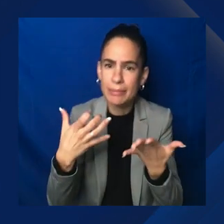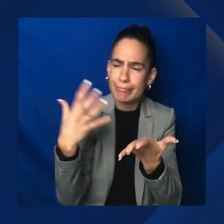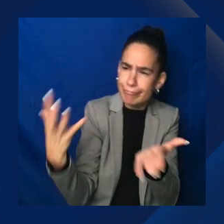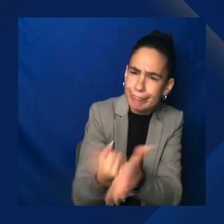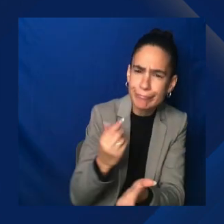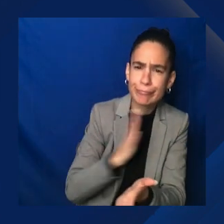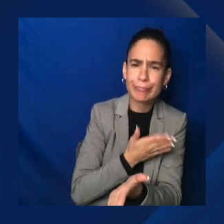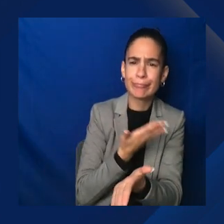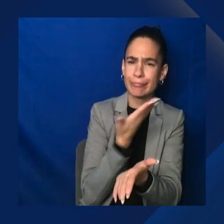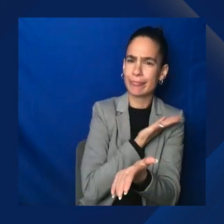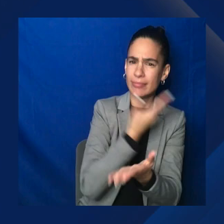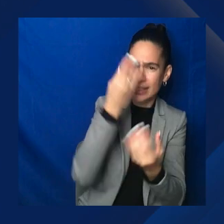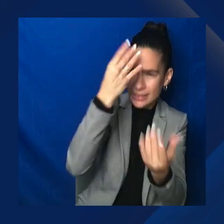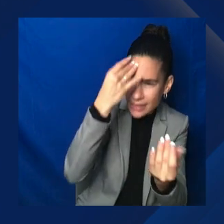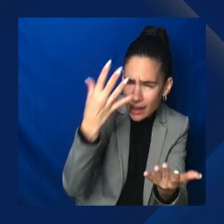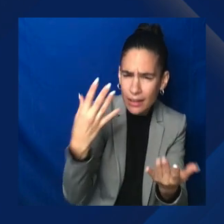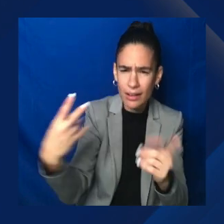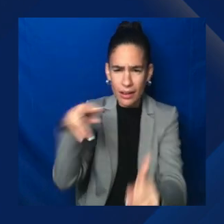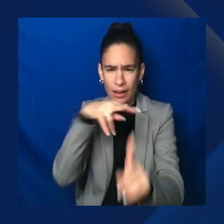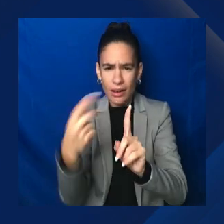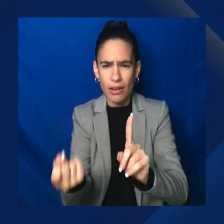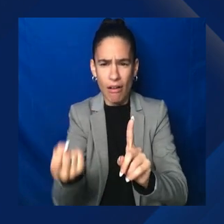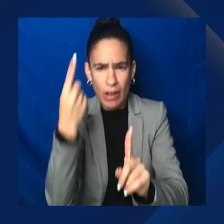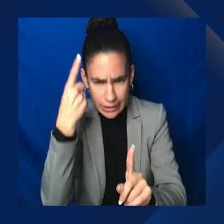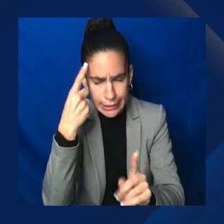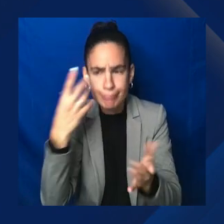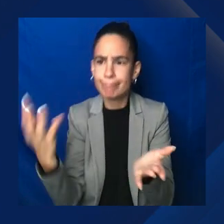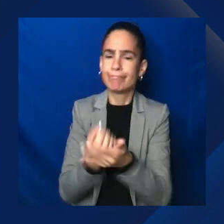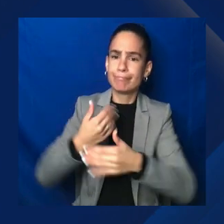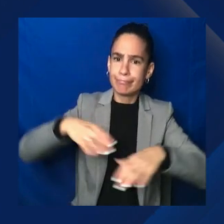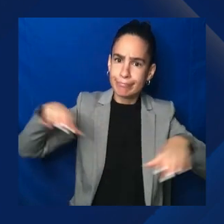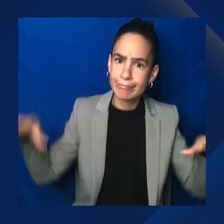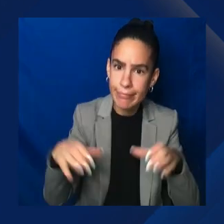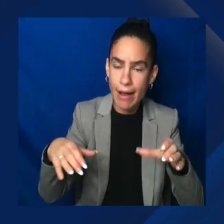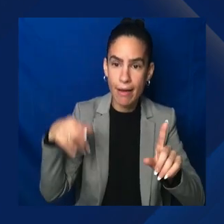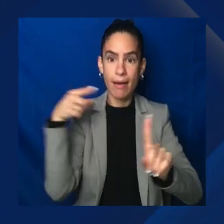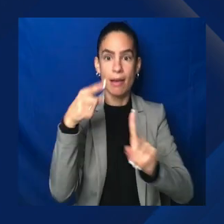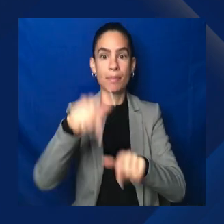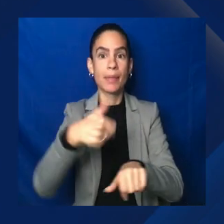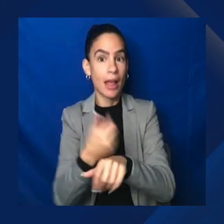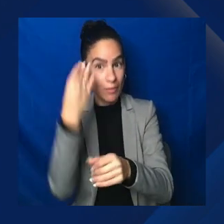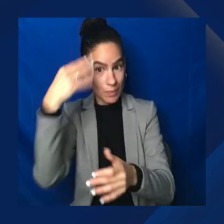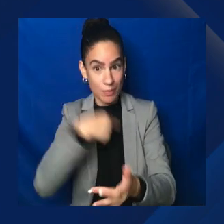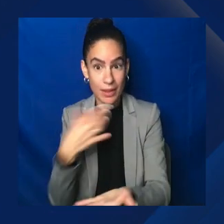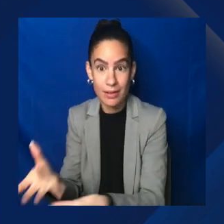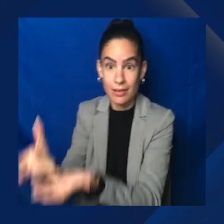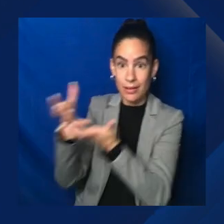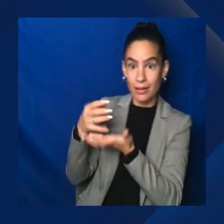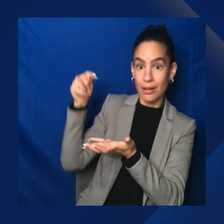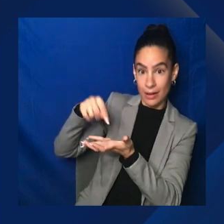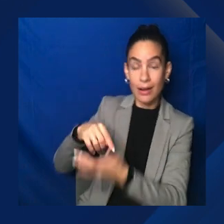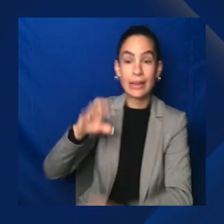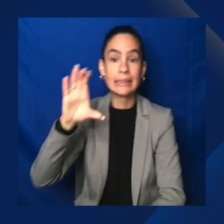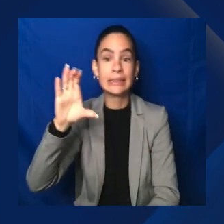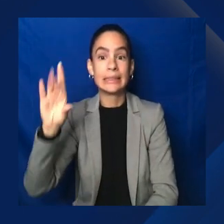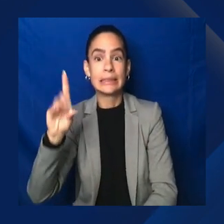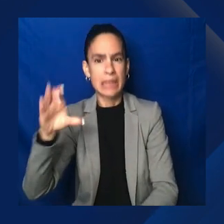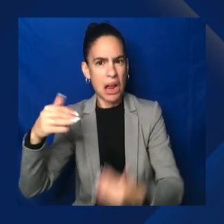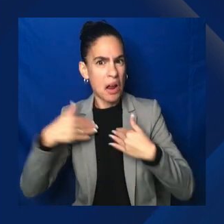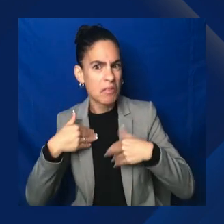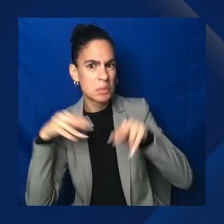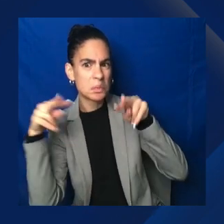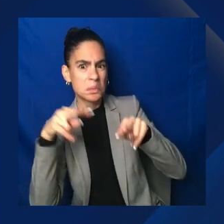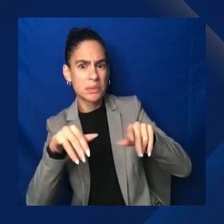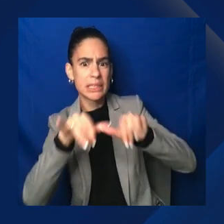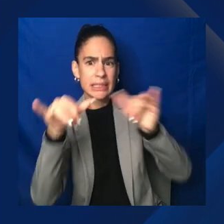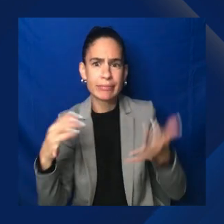on what it's telling us. Well, the CDC has a monitoring system to collect information on what pregnant people are